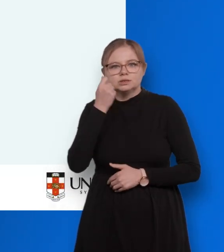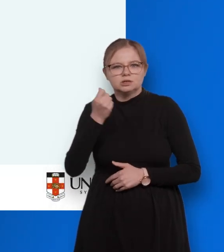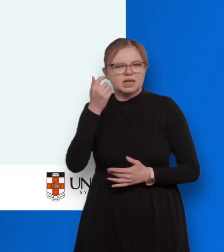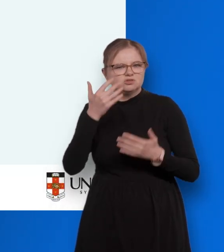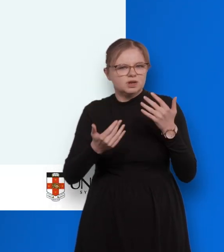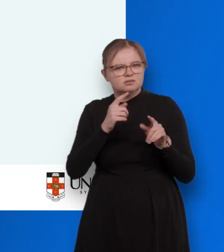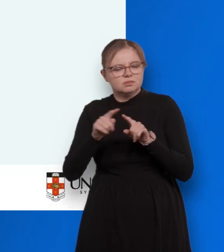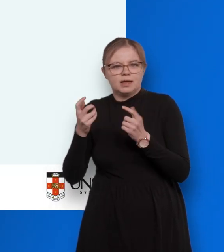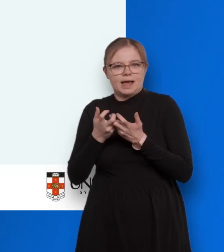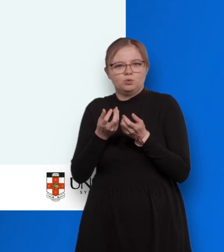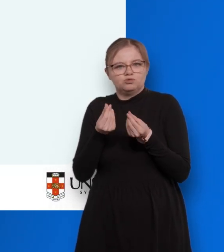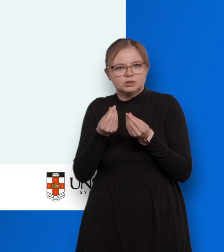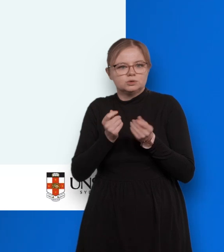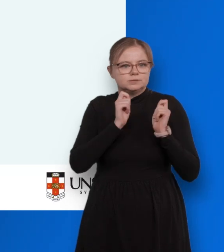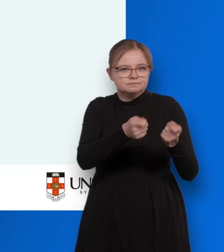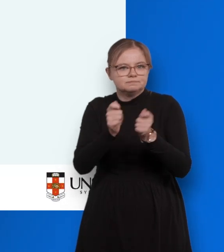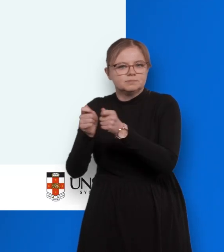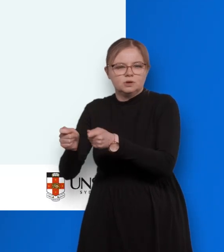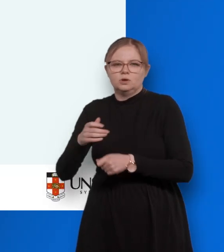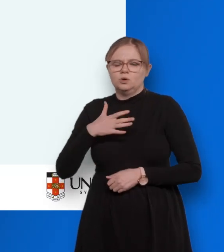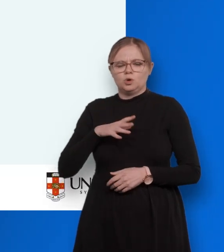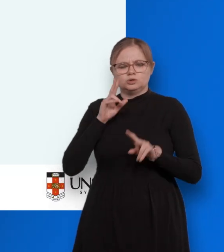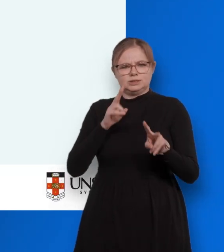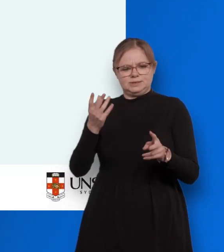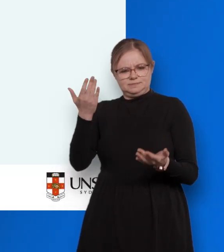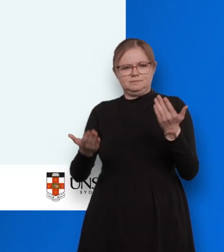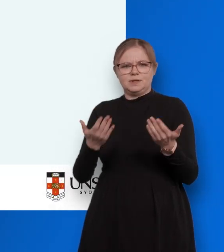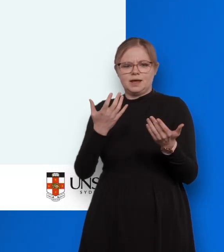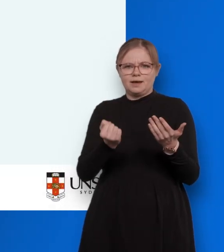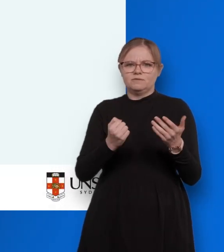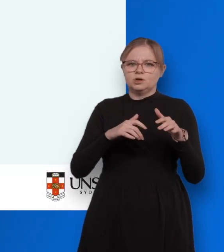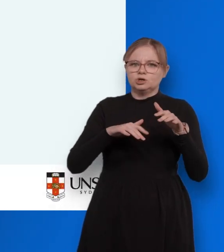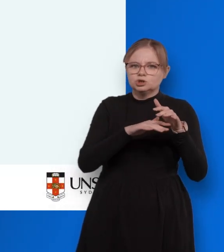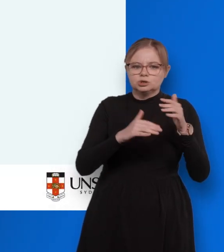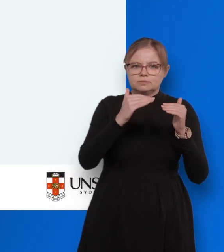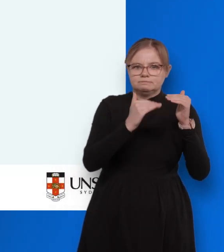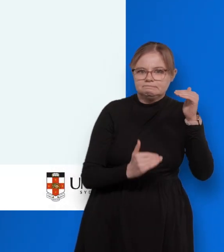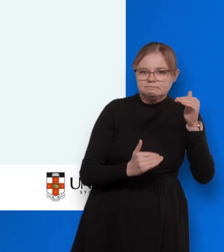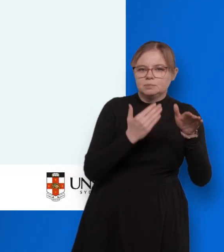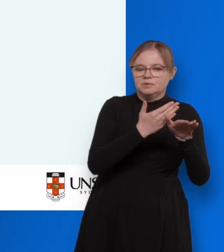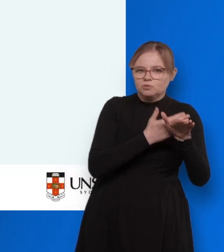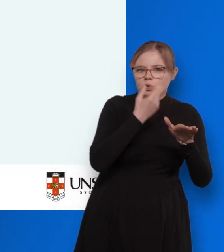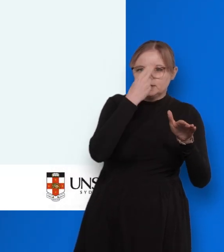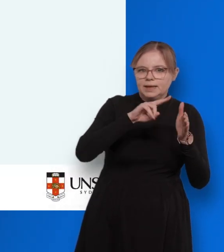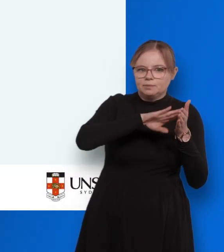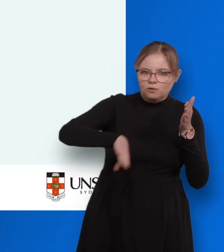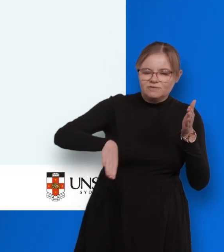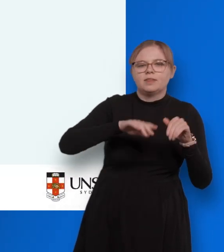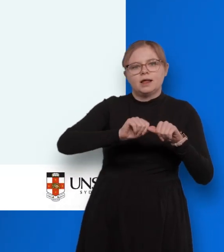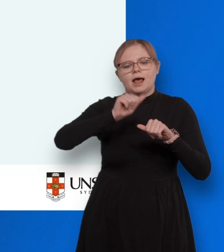were allocated. And we wanted to see if there were existing inequities prior to anonymization, and then what the effect